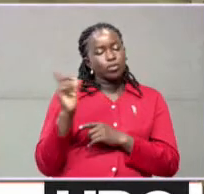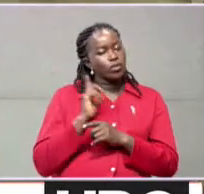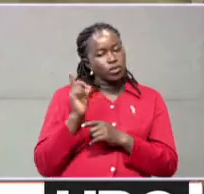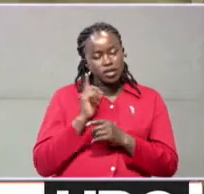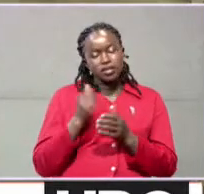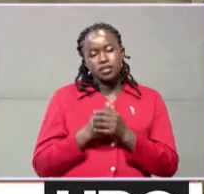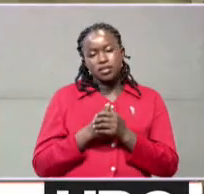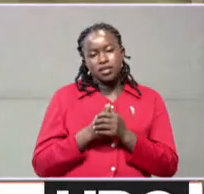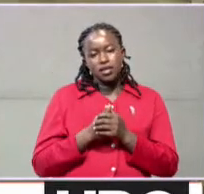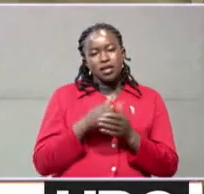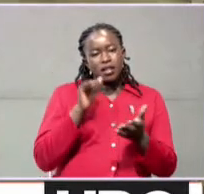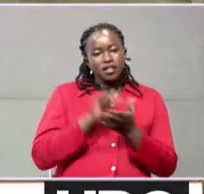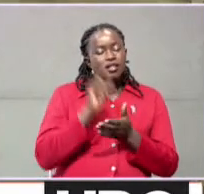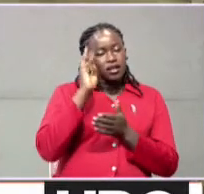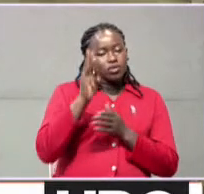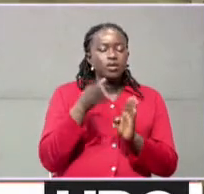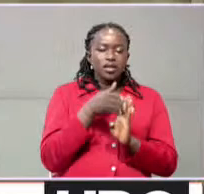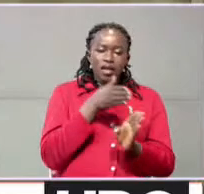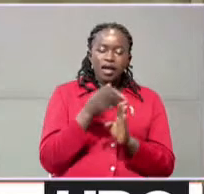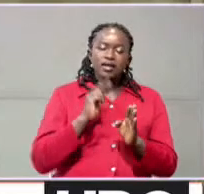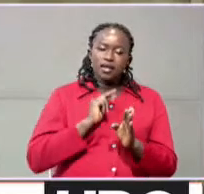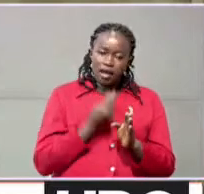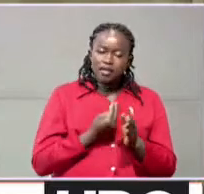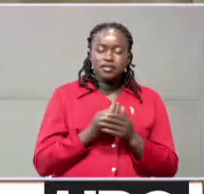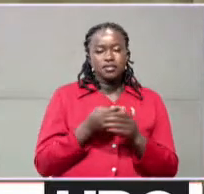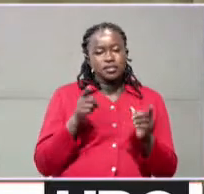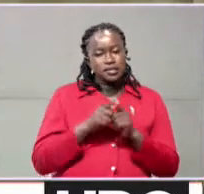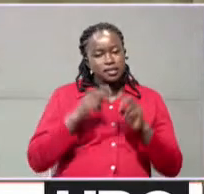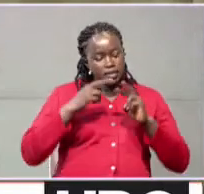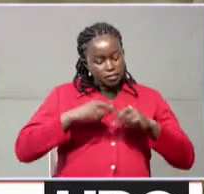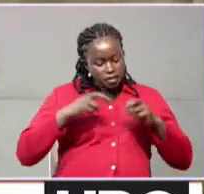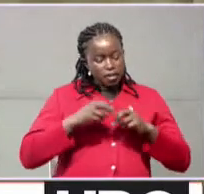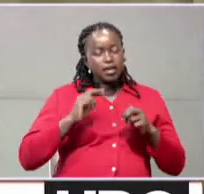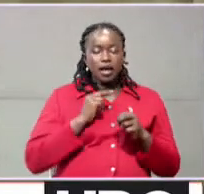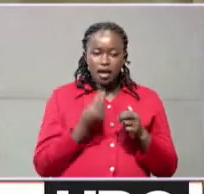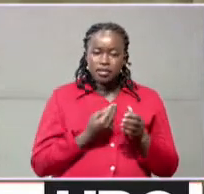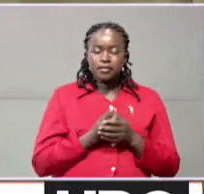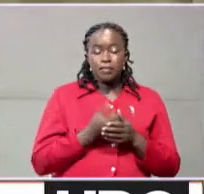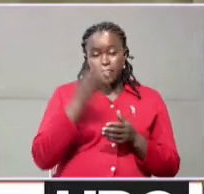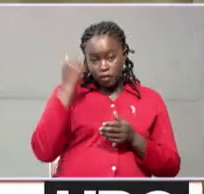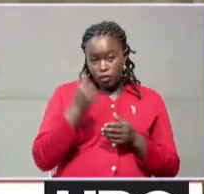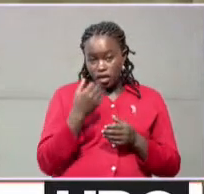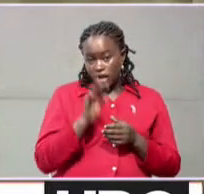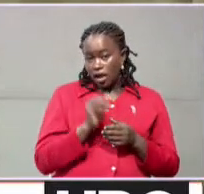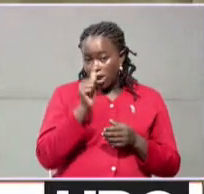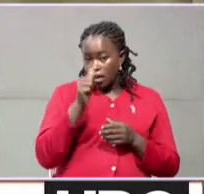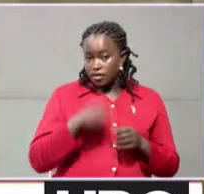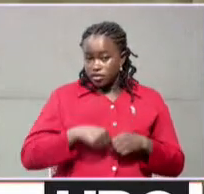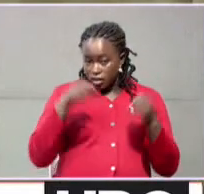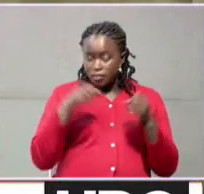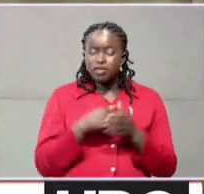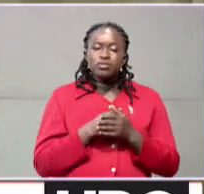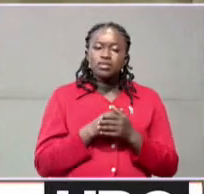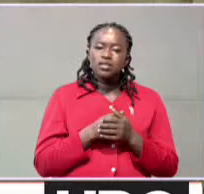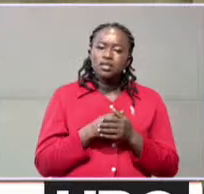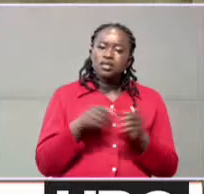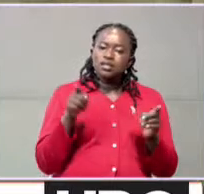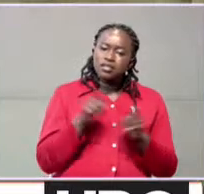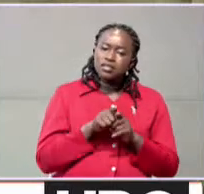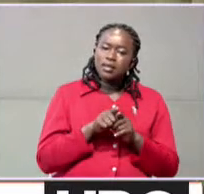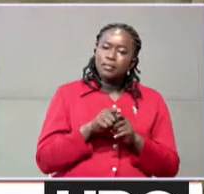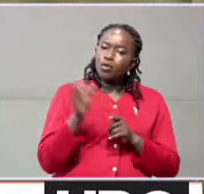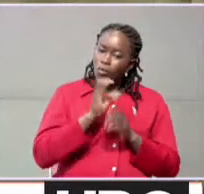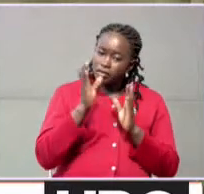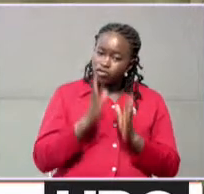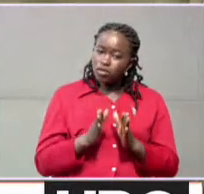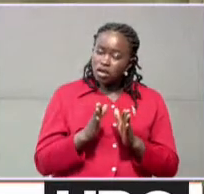that will guide us in terms of and also check us because if a chair person can be asked a commission you can be